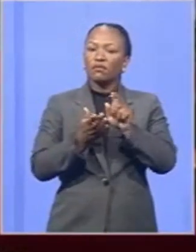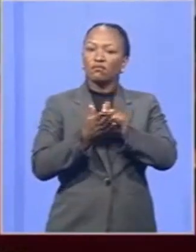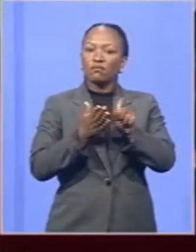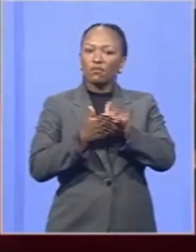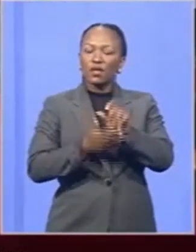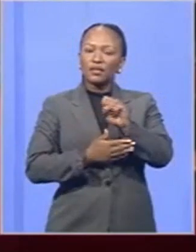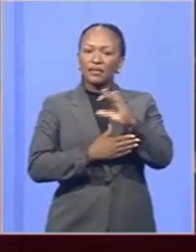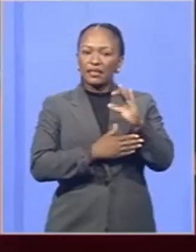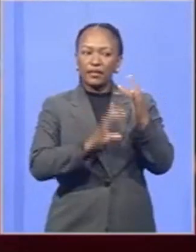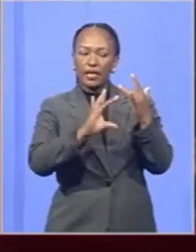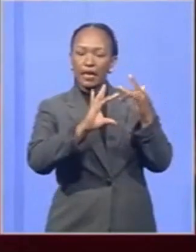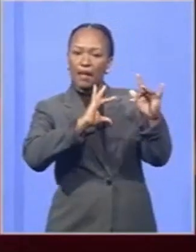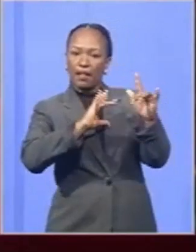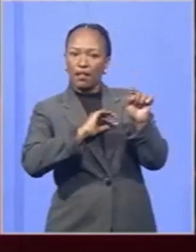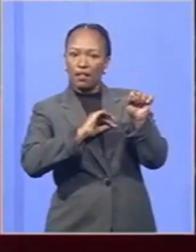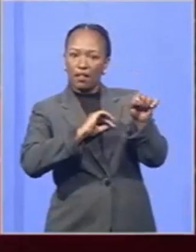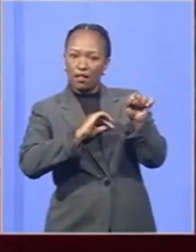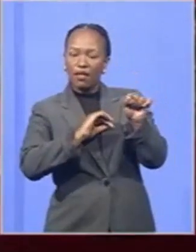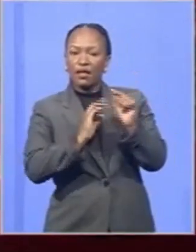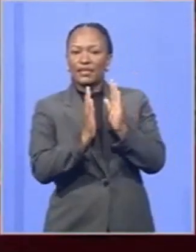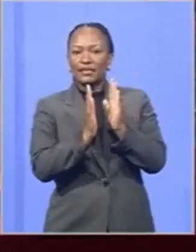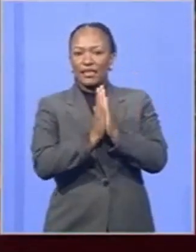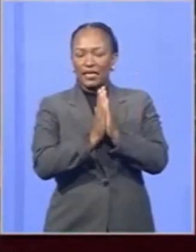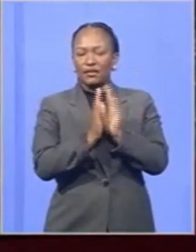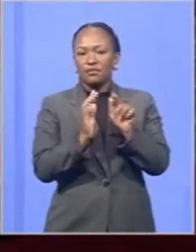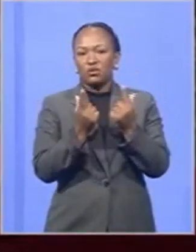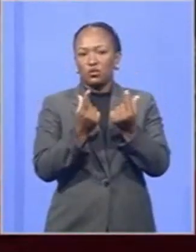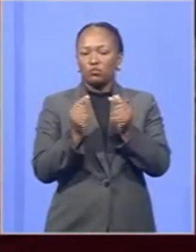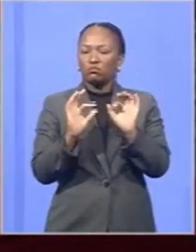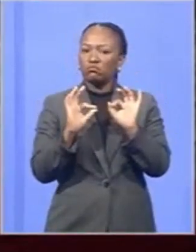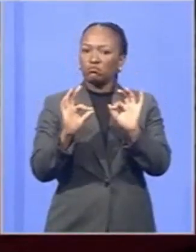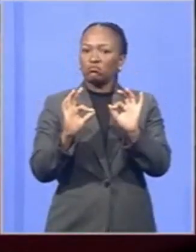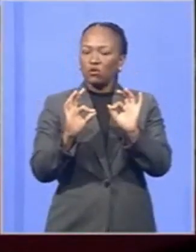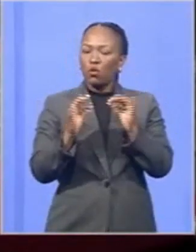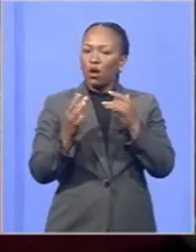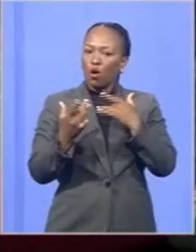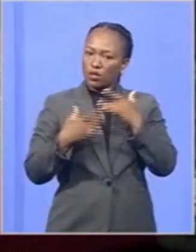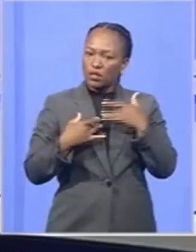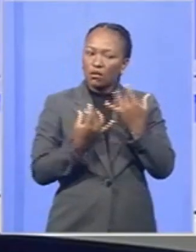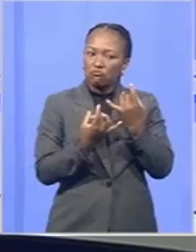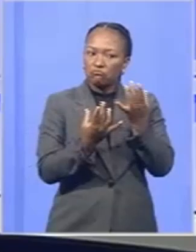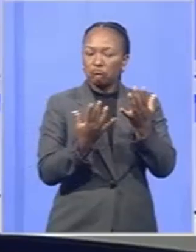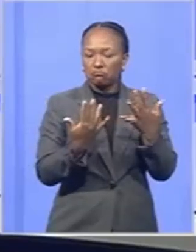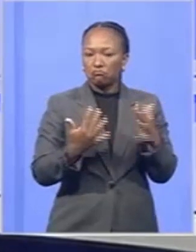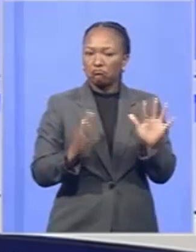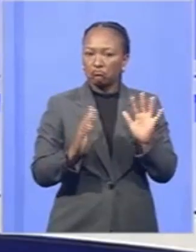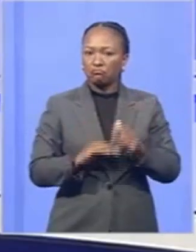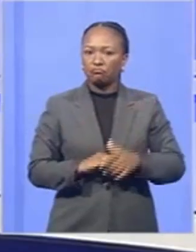hore lekgatheng lena kereke e tla etsa se nepahetseng ka temoso tsa hae.